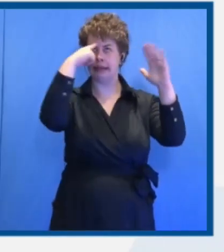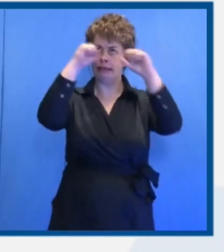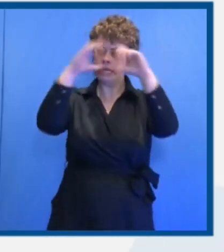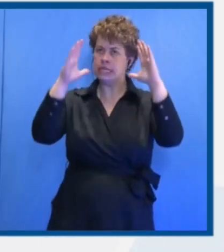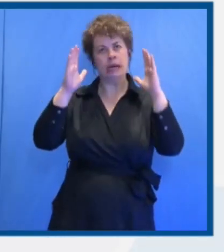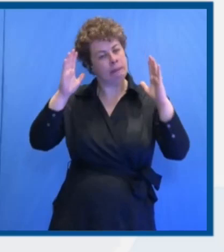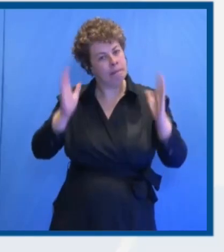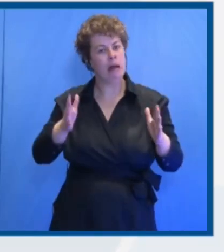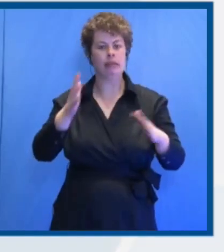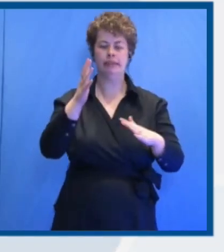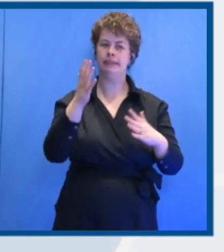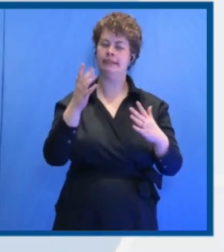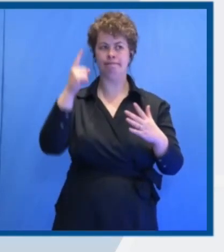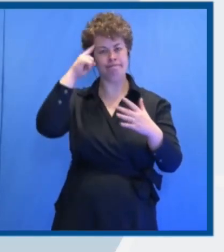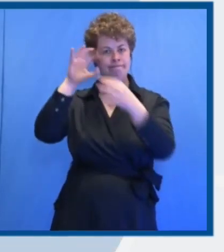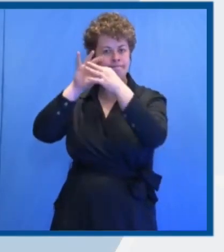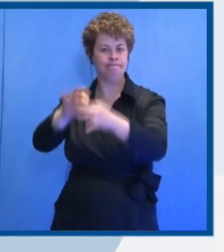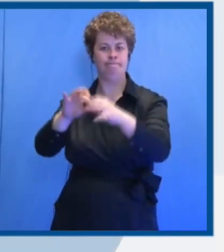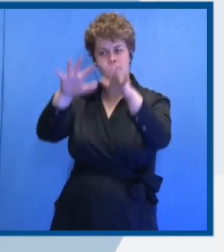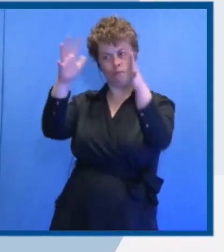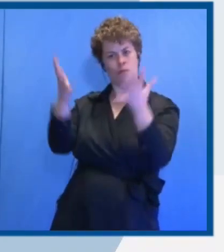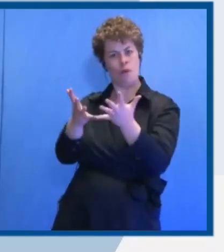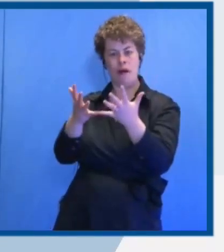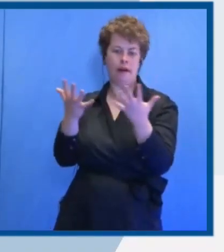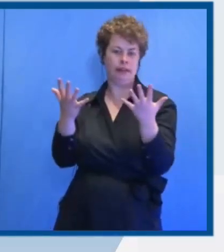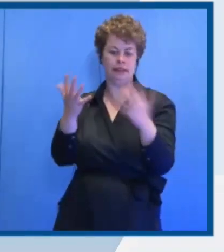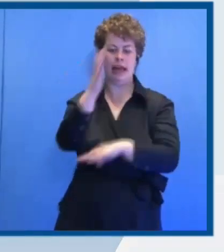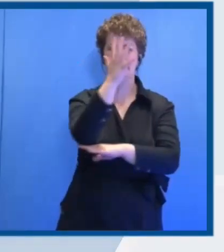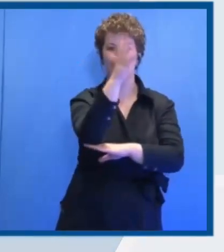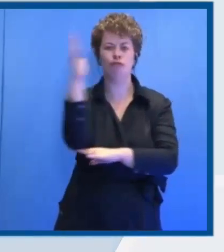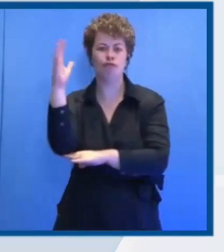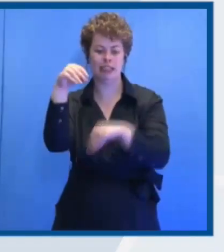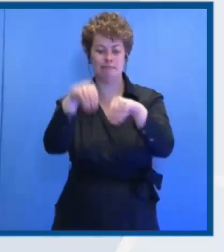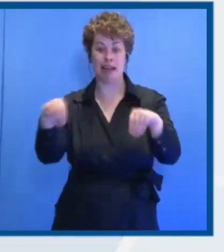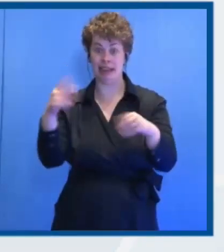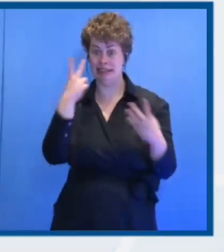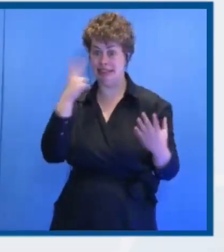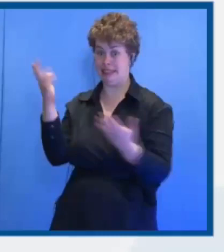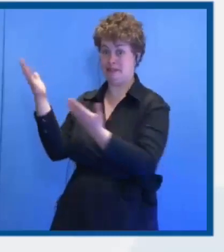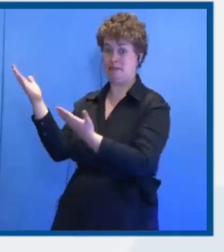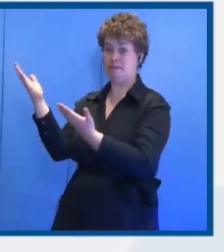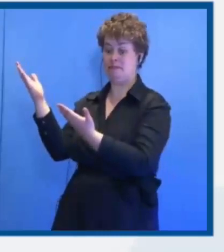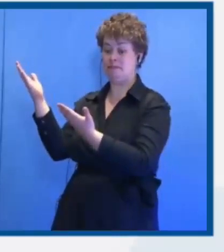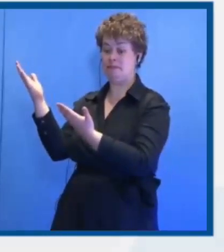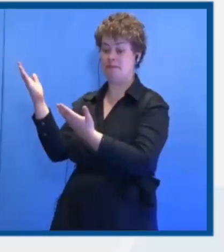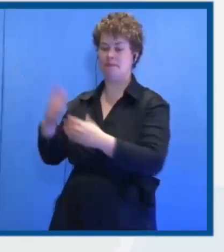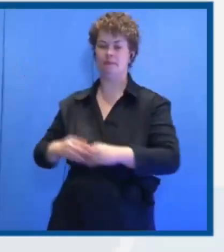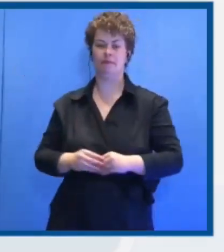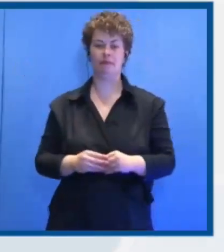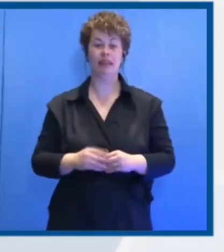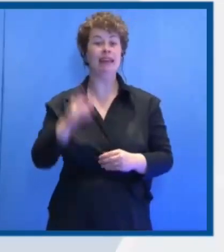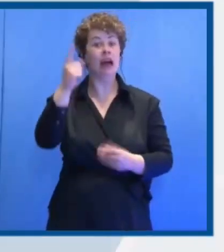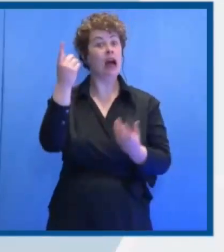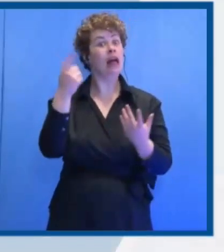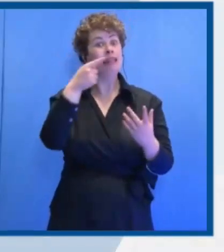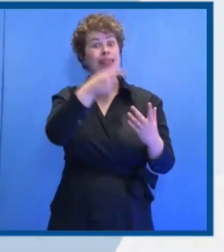approaches such as nature-based solutions in dealing with landslide risk management. There isn't as much funding available for